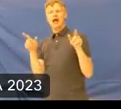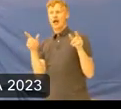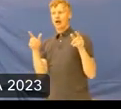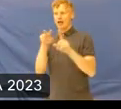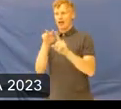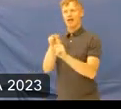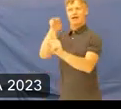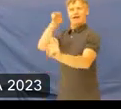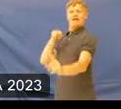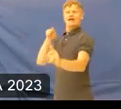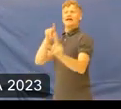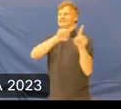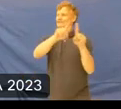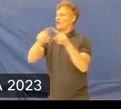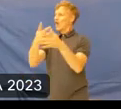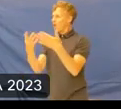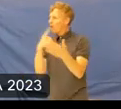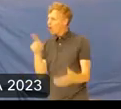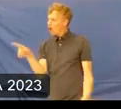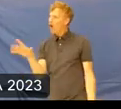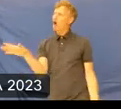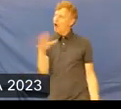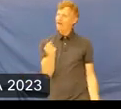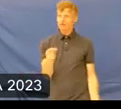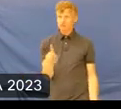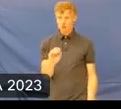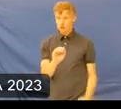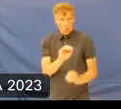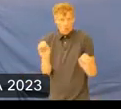if you tried to translate an English term into Tamil, you ended up